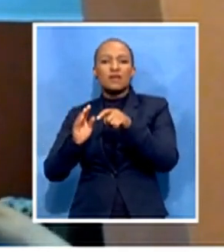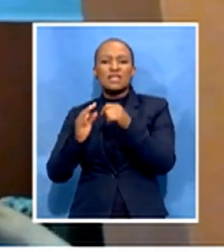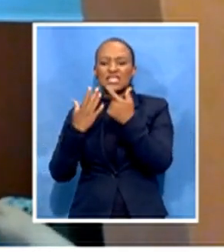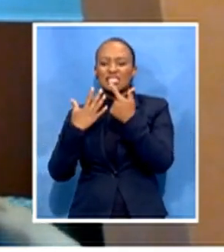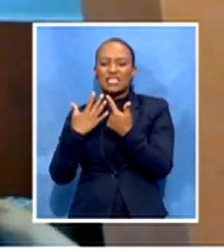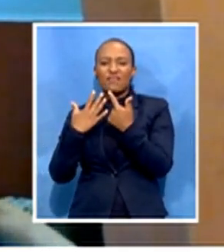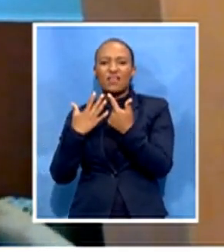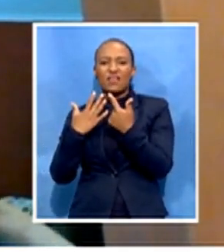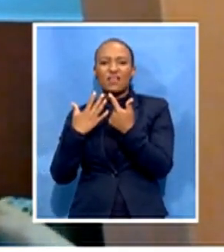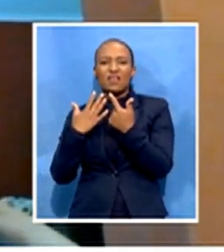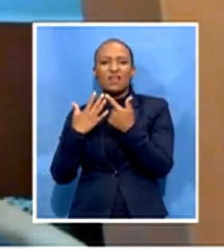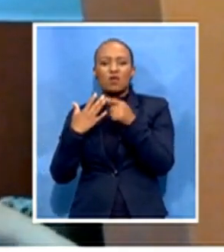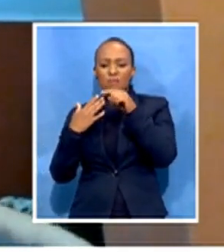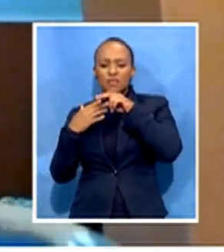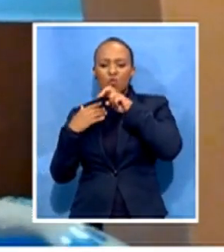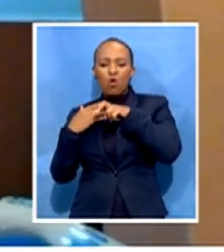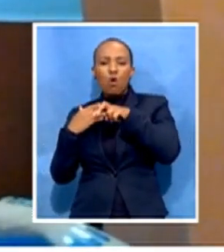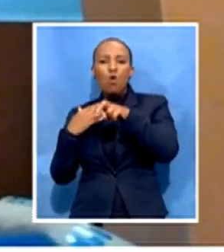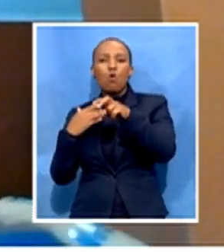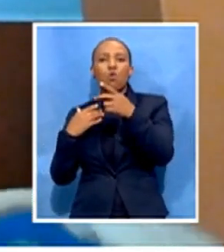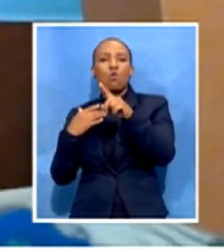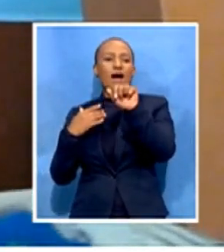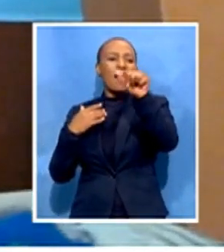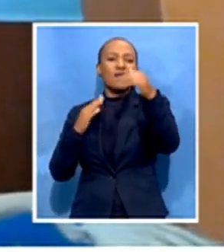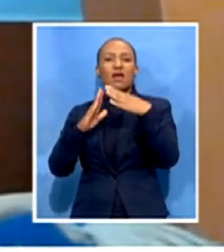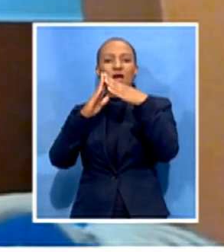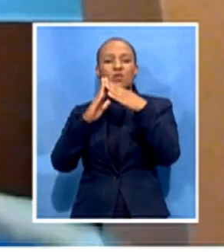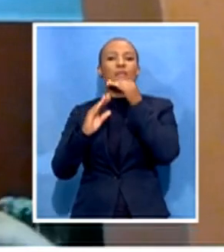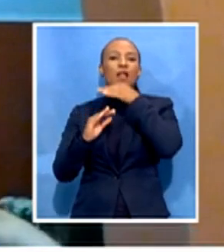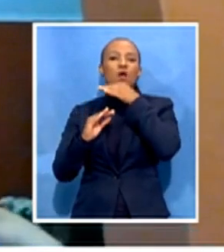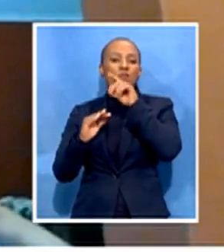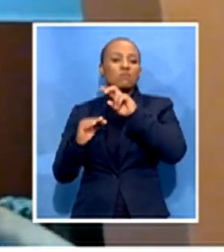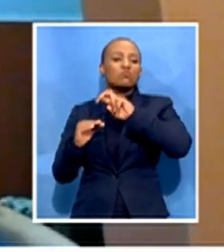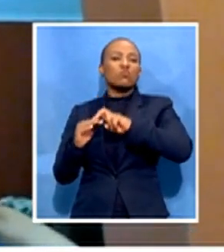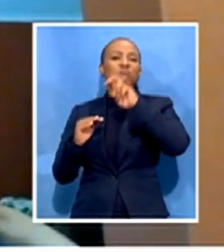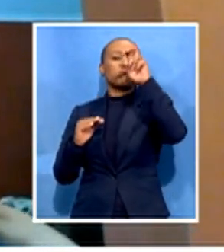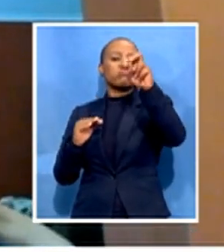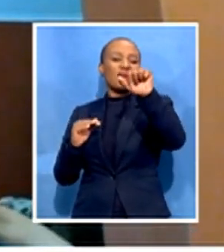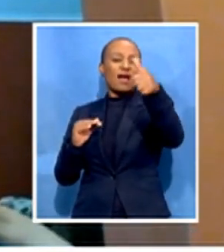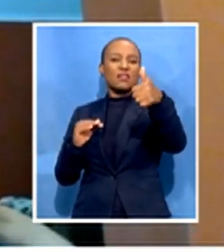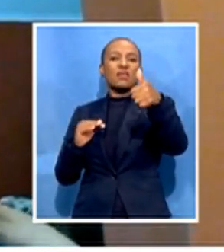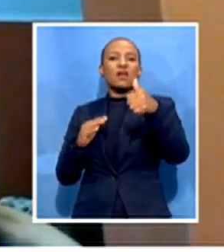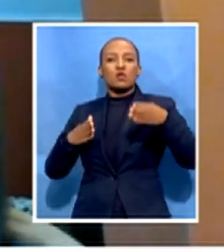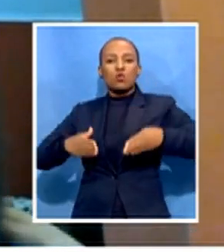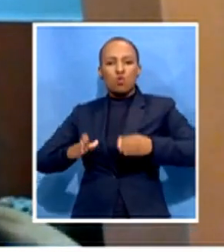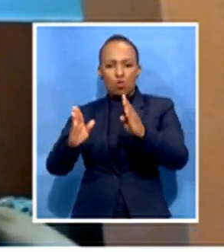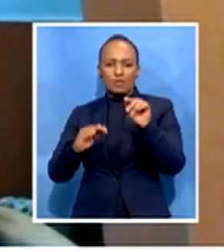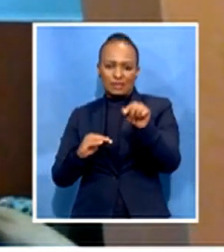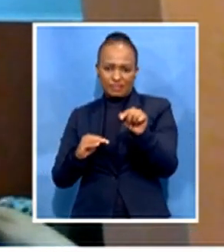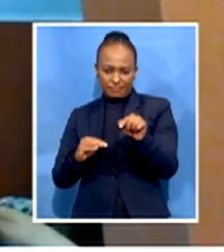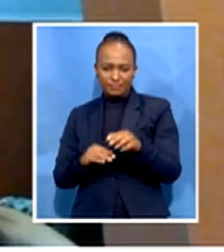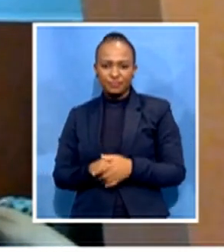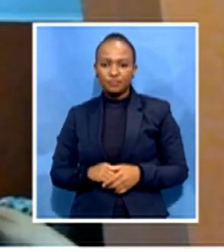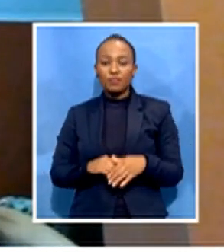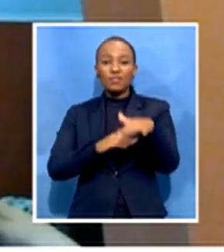drug merchants and alcohol merchants to be able to get to the main road. And these places are not being raided. And if they are